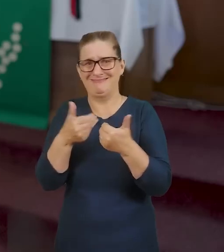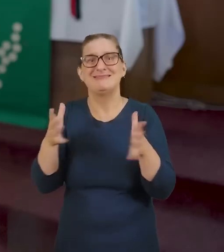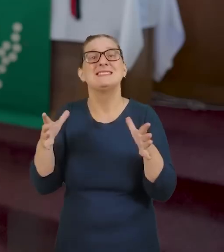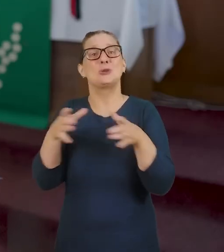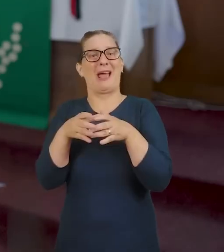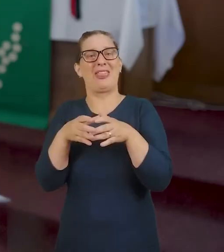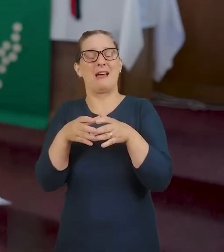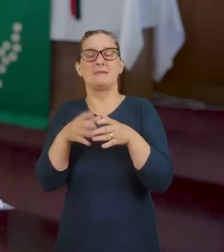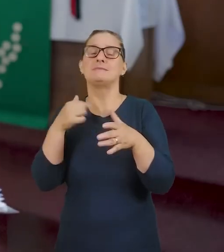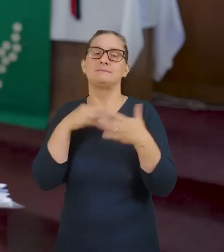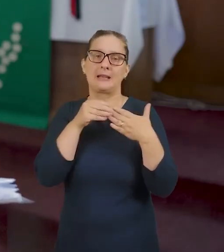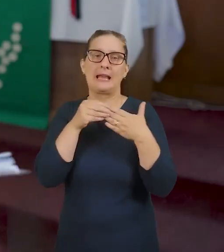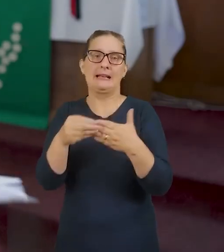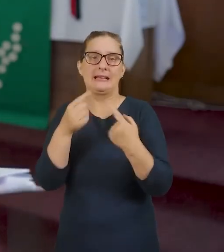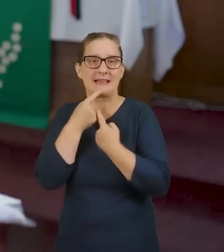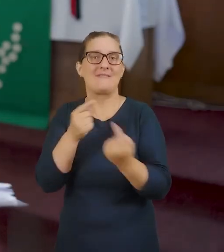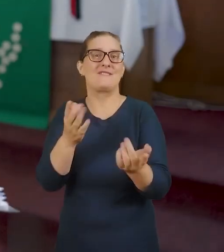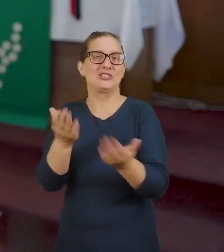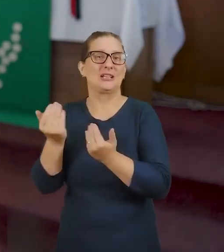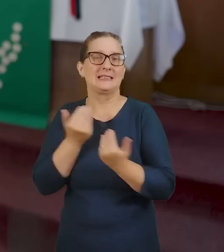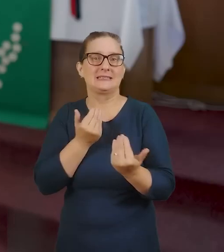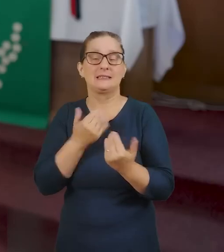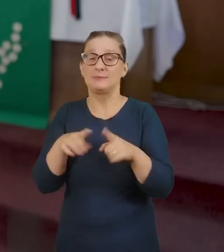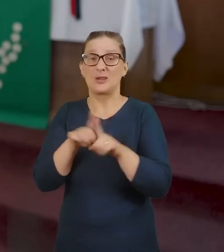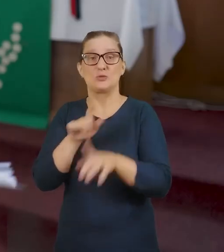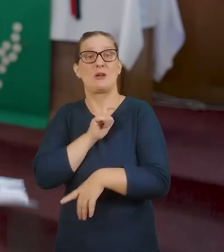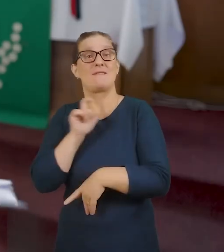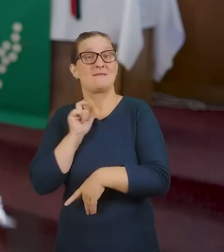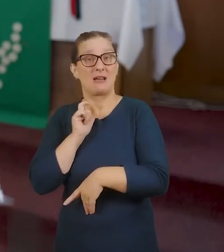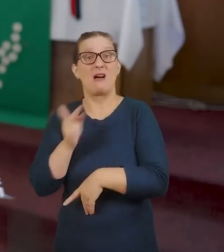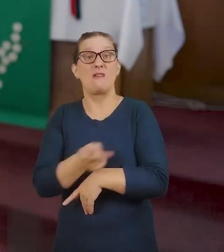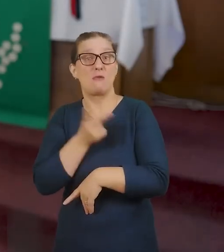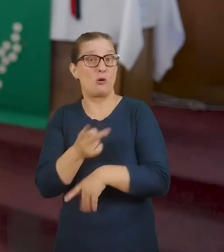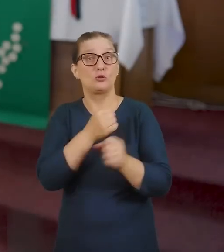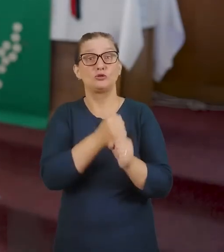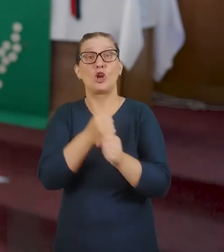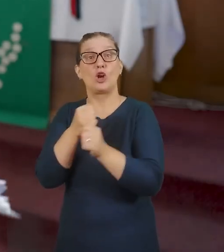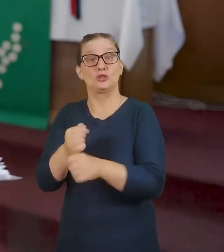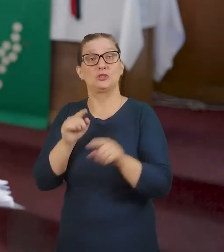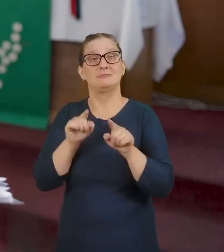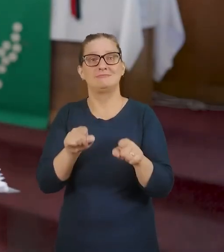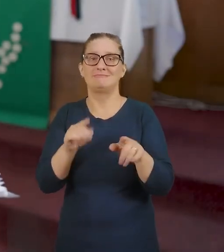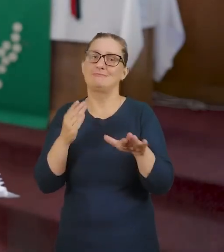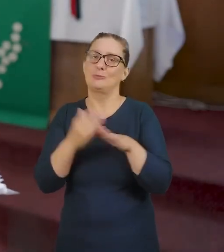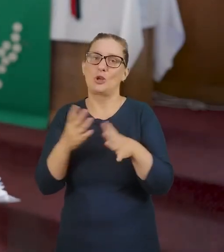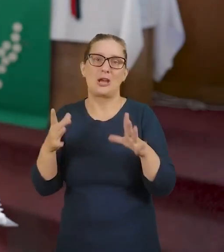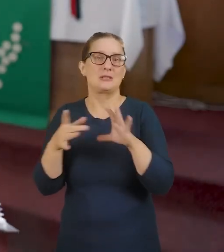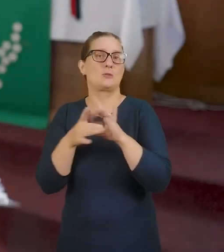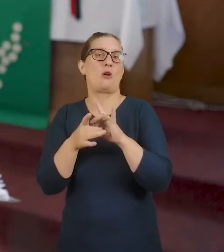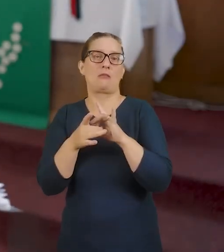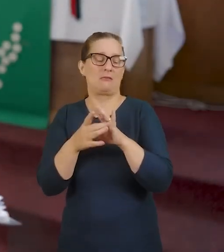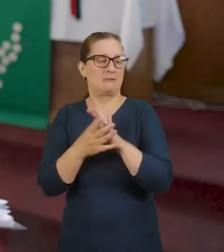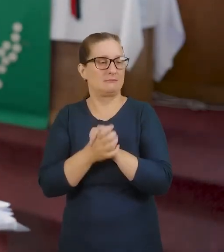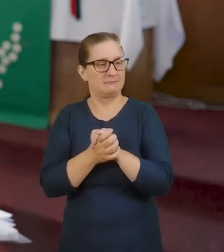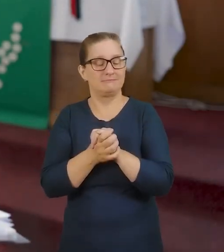parish church. We are one. I am the lead evangelist for the Centre of Mission, but also the vicar of both churches. So we